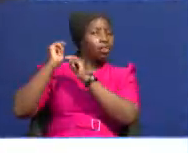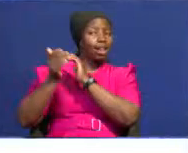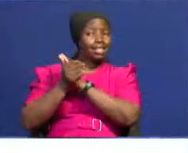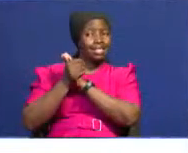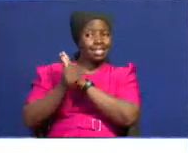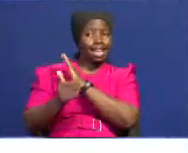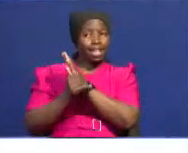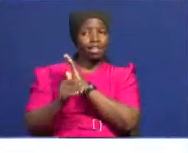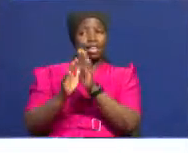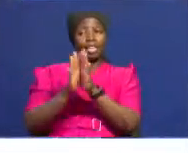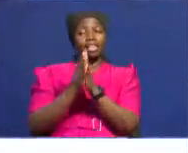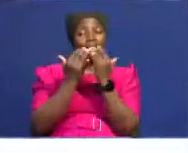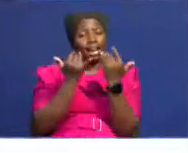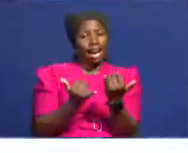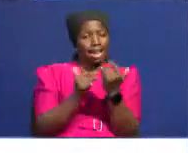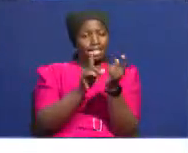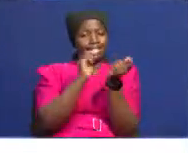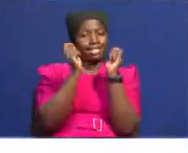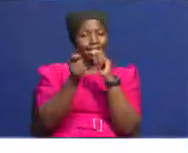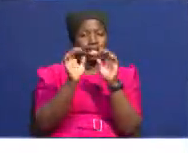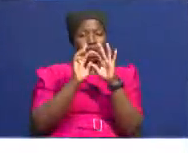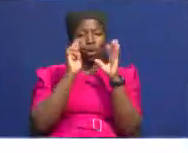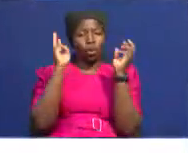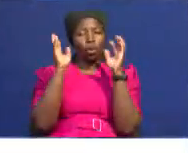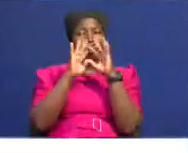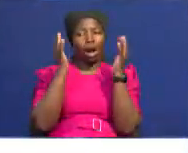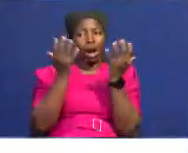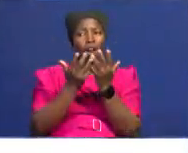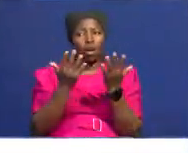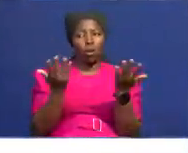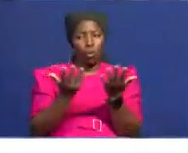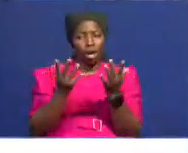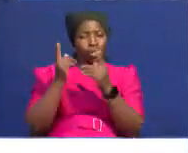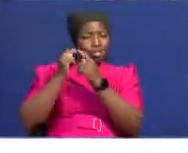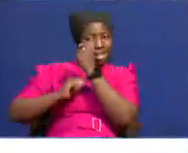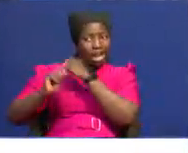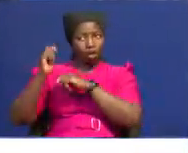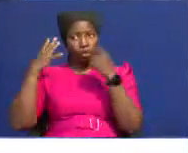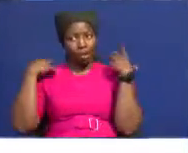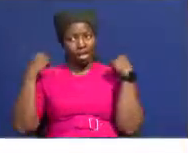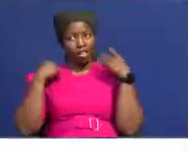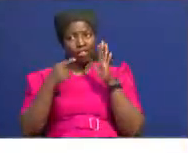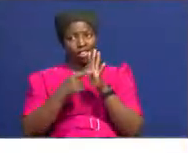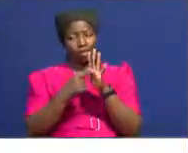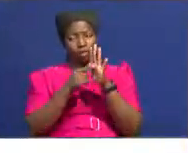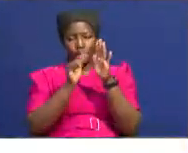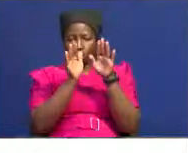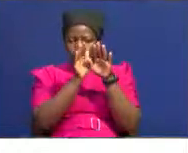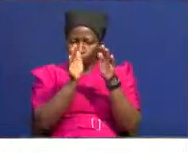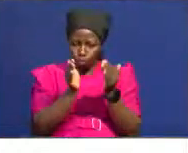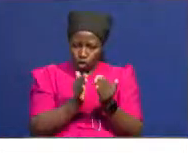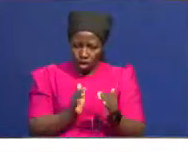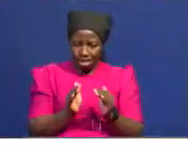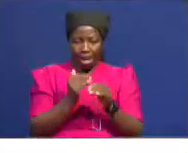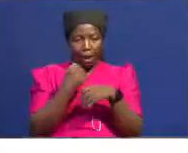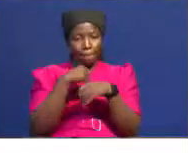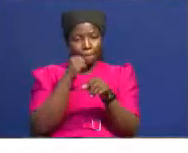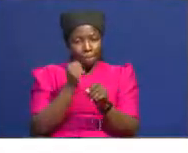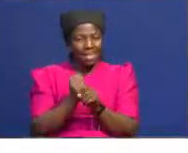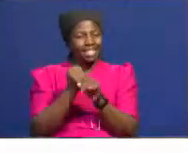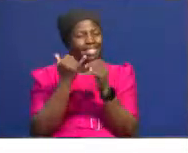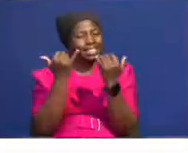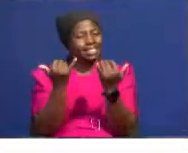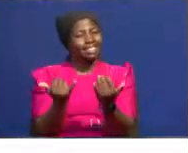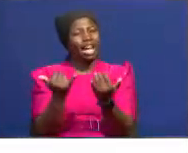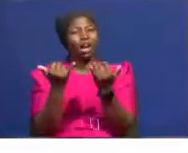rapidly modernizing world where traditional practices like pottery making are at risk of being overshadowed by